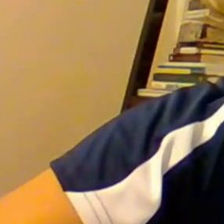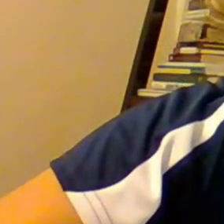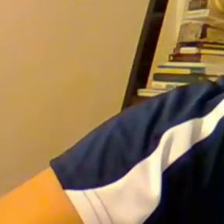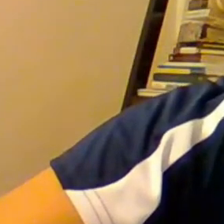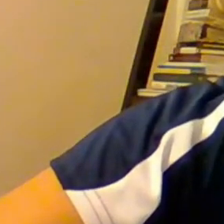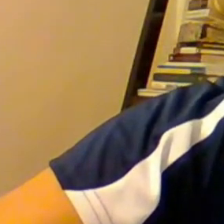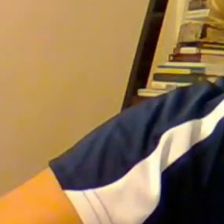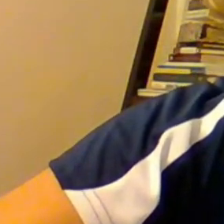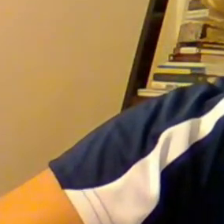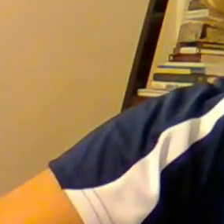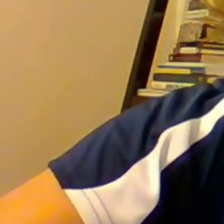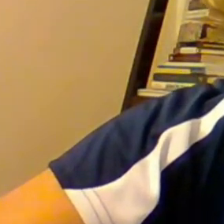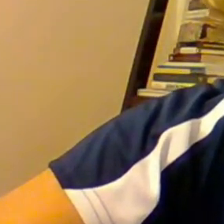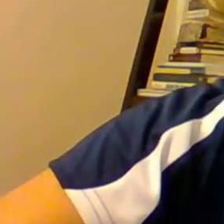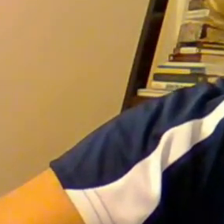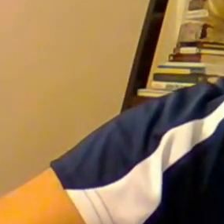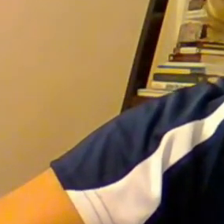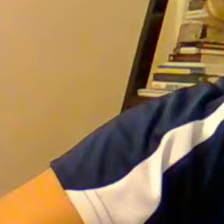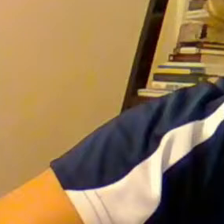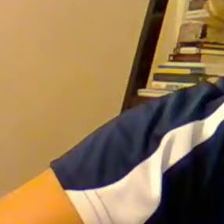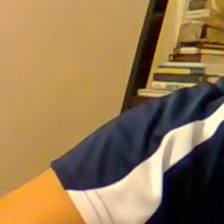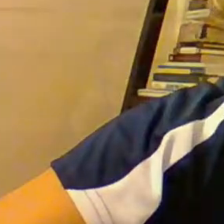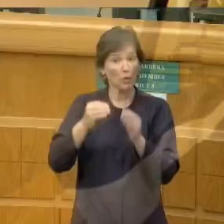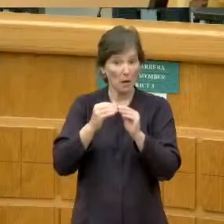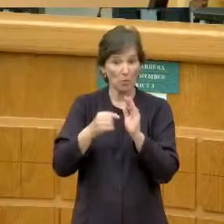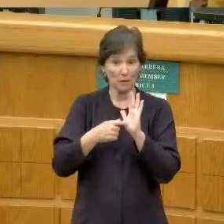health district. The number is